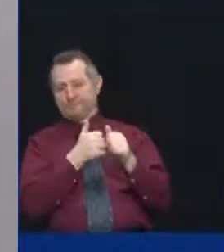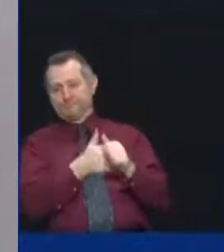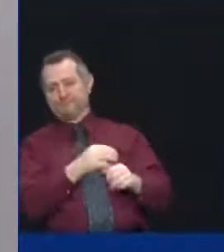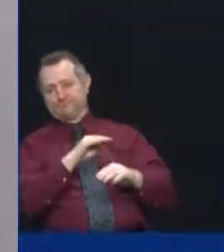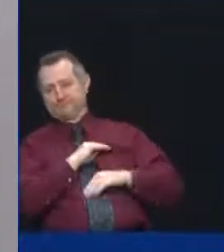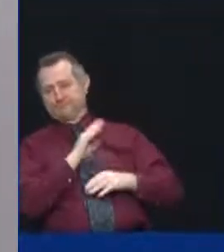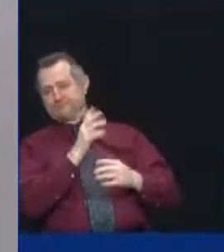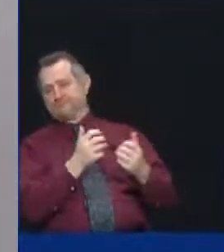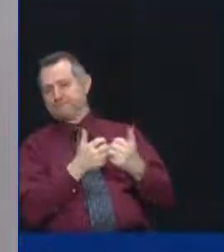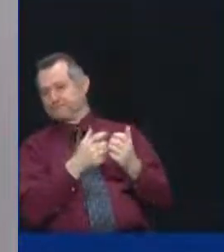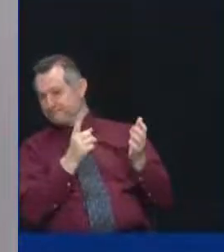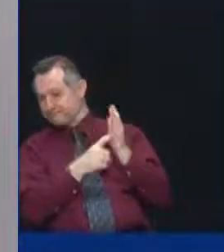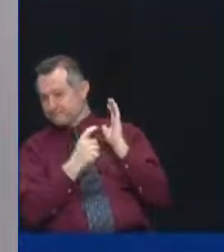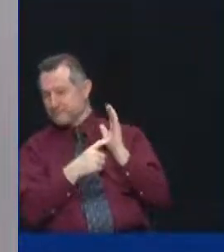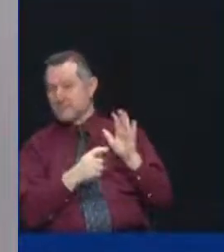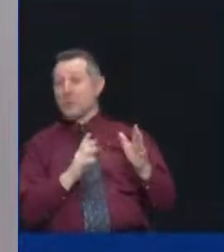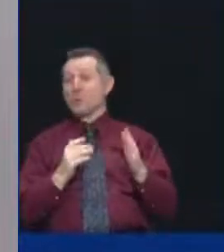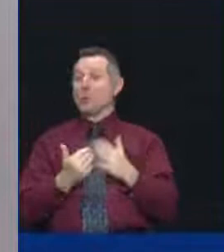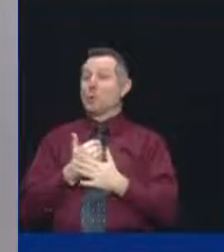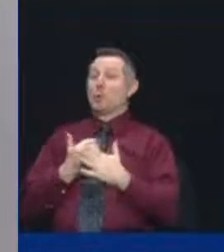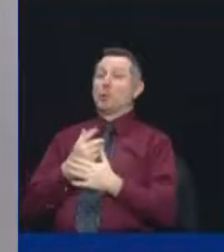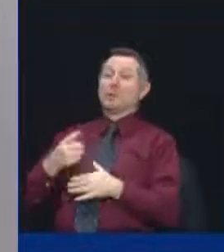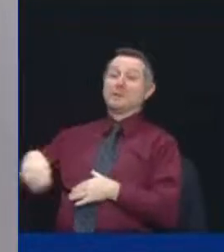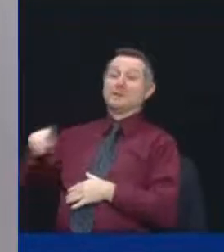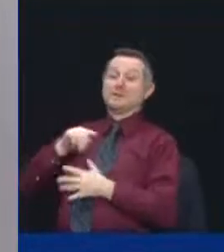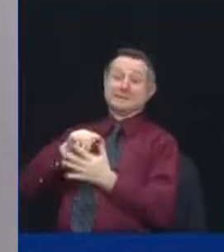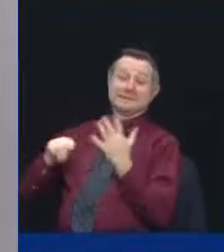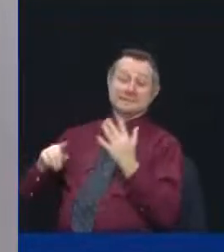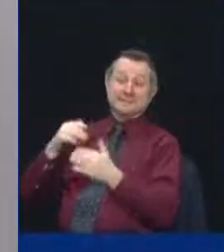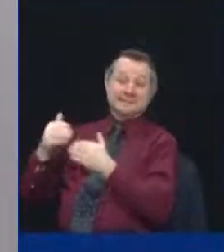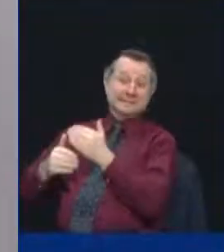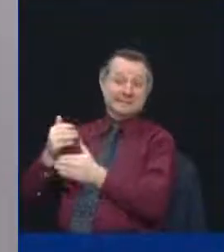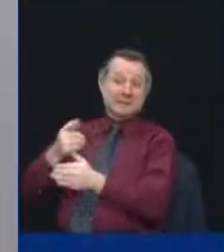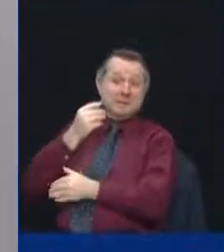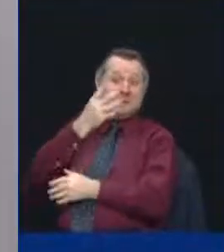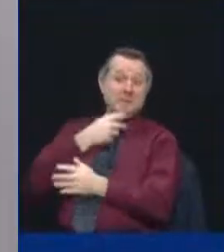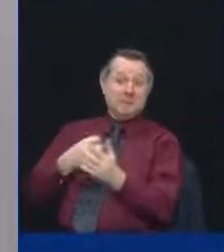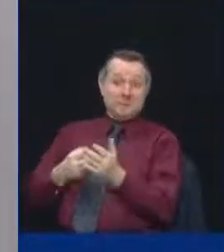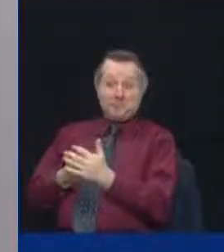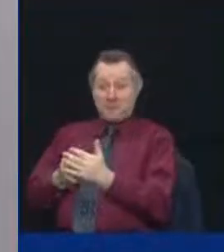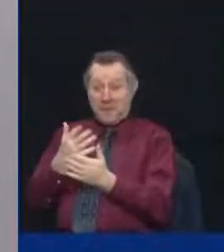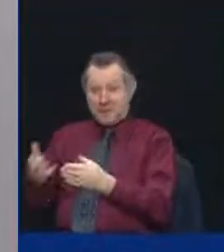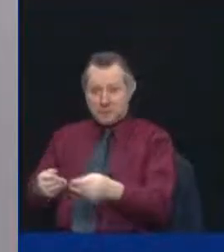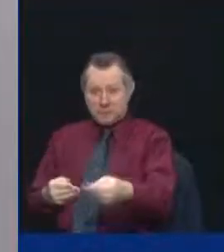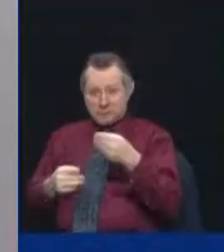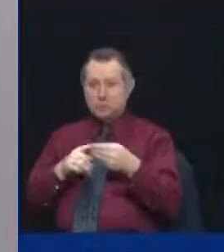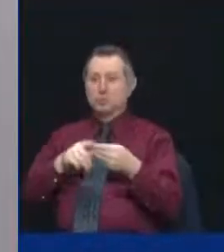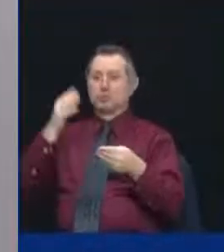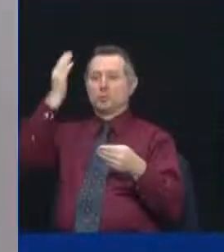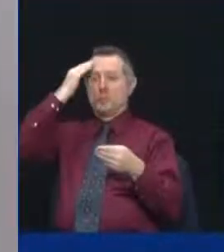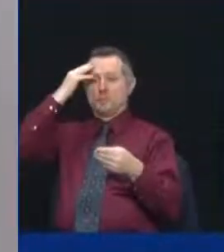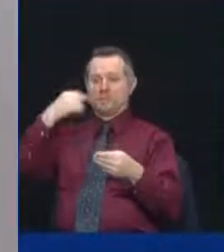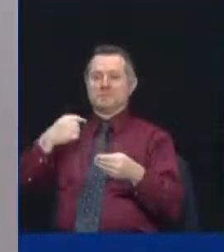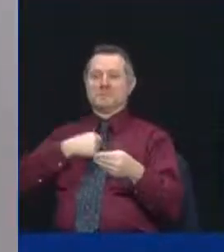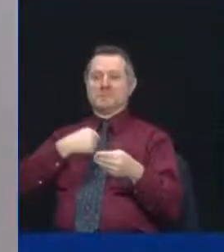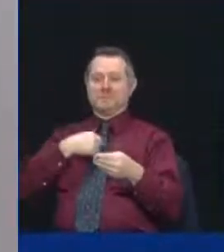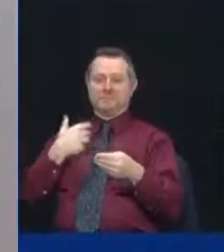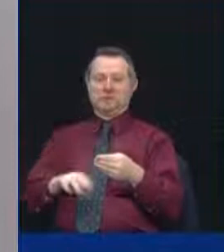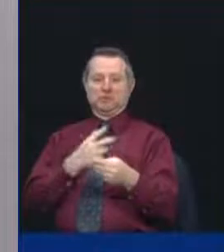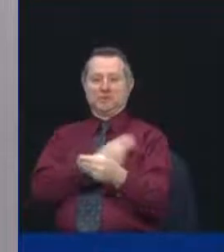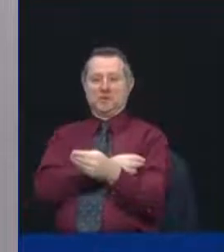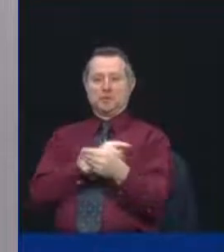regime, when you buy a ticket, you'll know if you're vaccinated where that ticket is, where you can go, and if you're unvaccinated, you'll know where you can go.